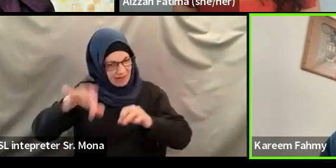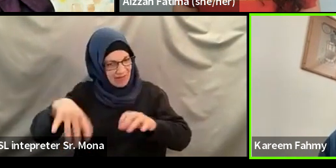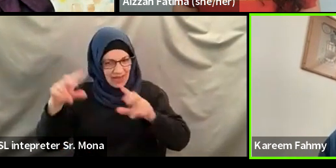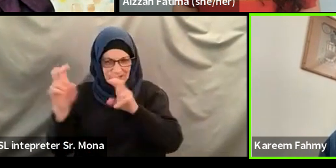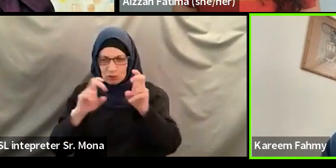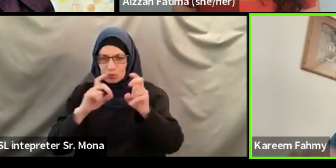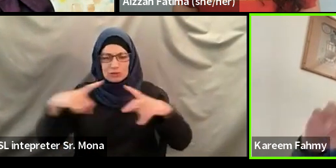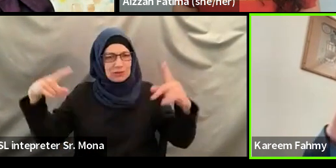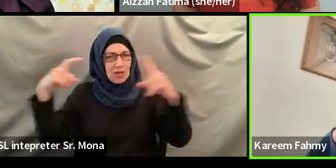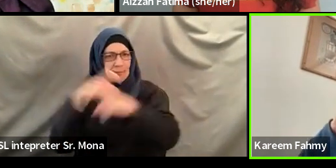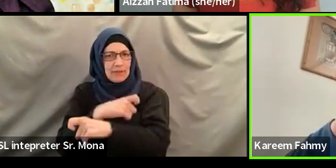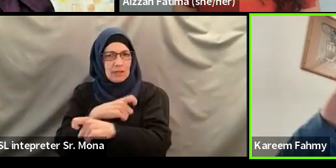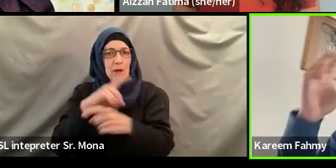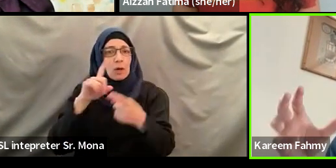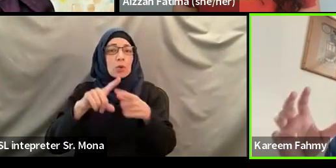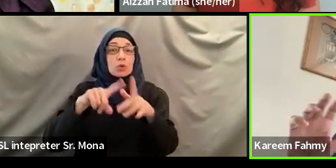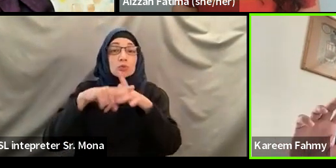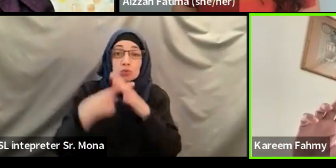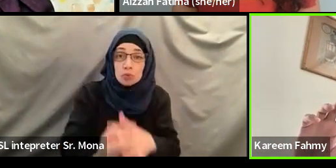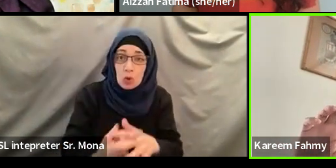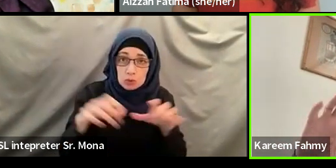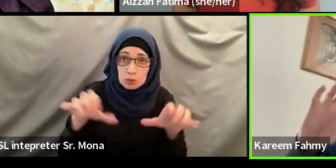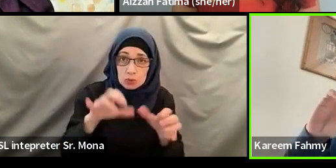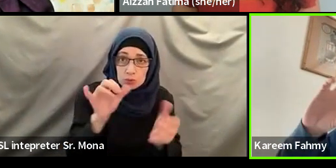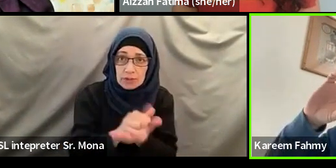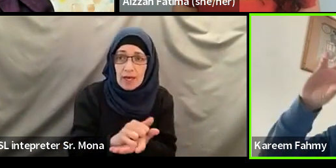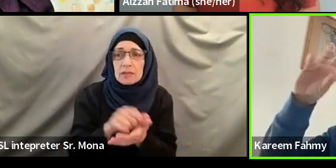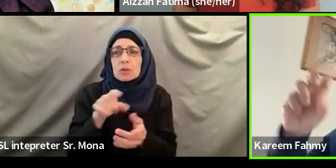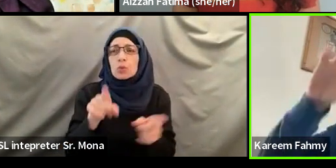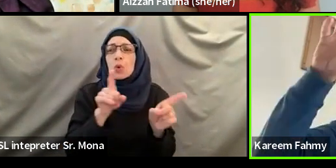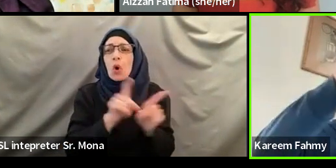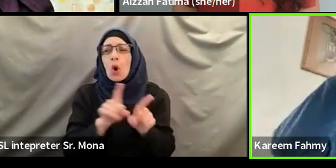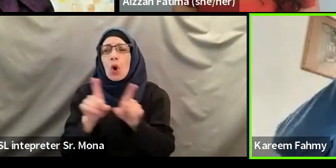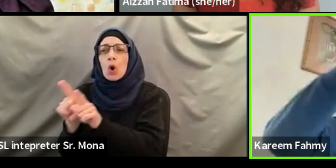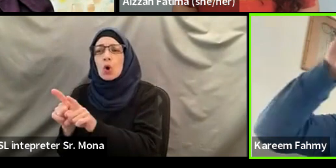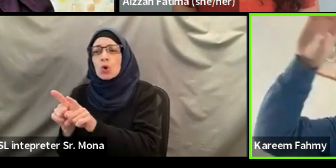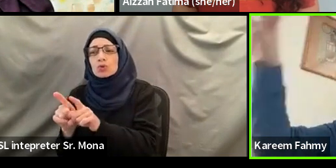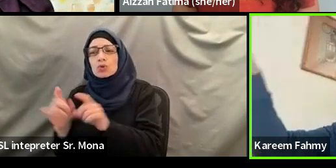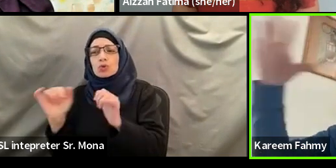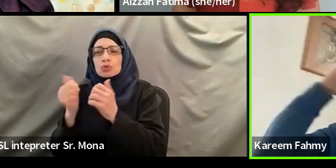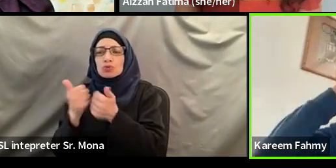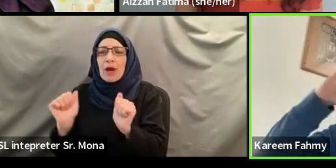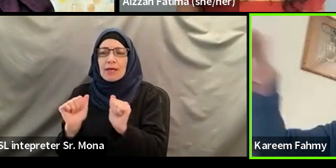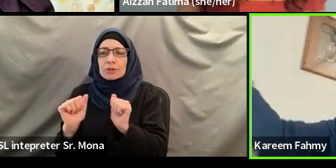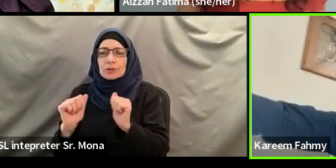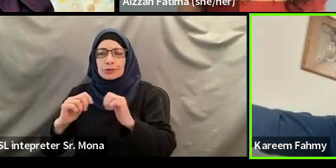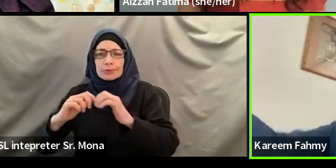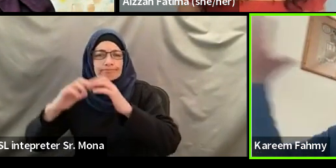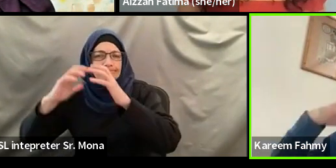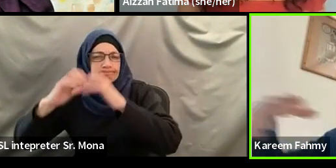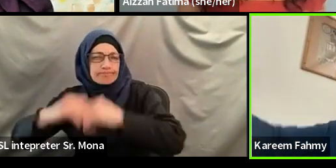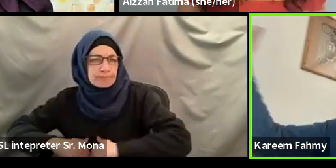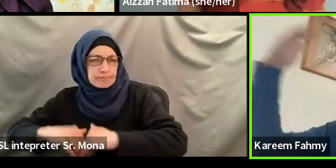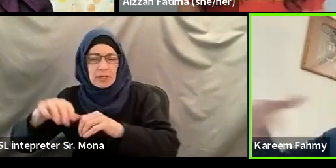begin doing it, you're also to a certain extent dismantling the things that other people have